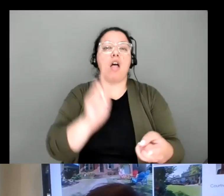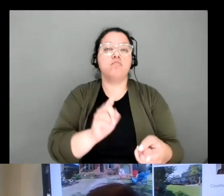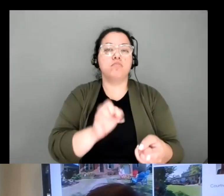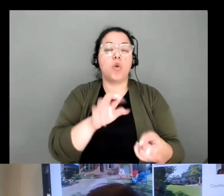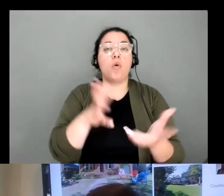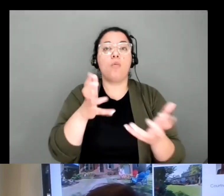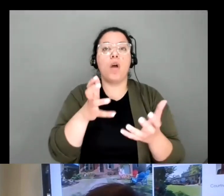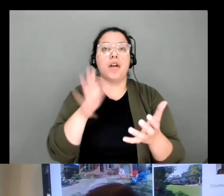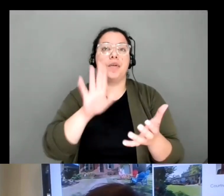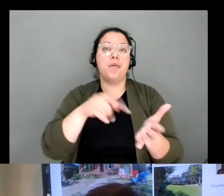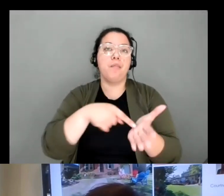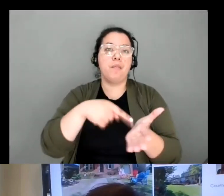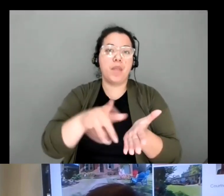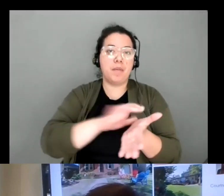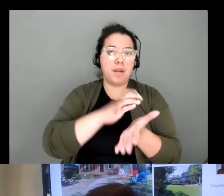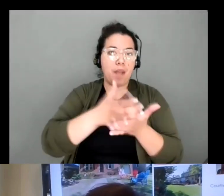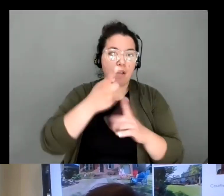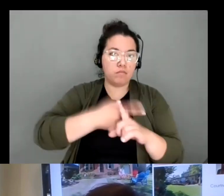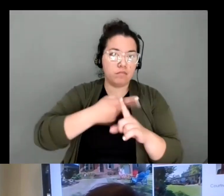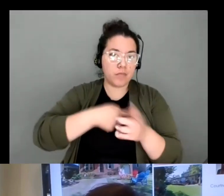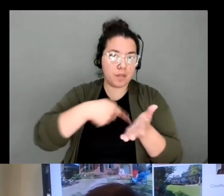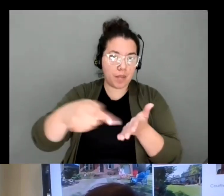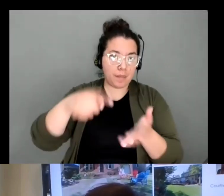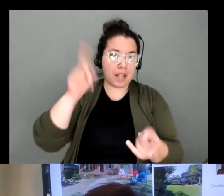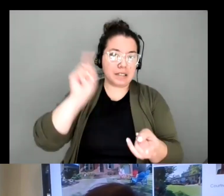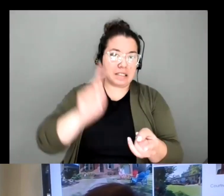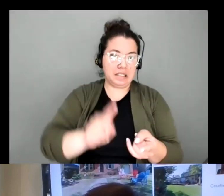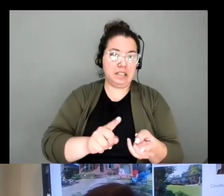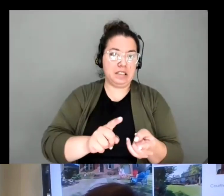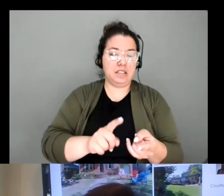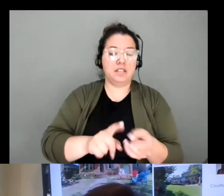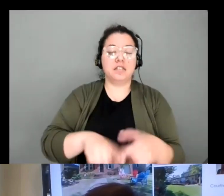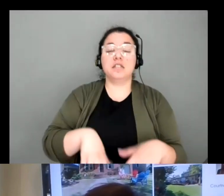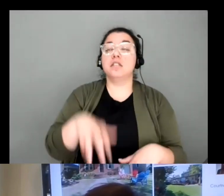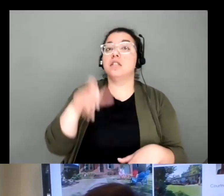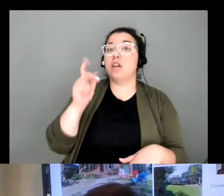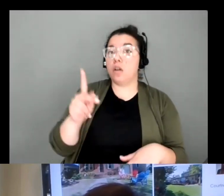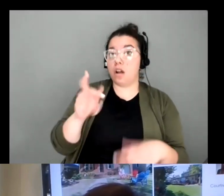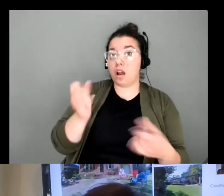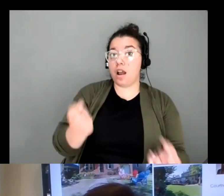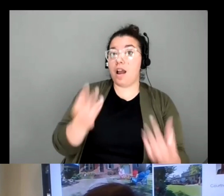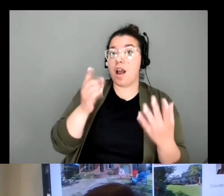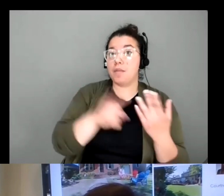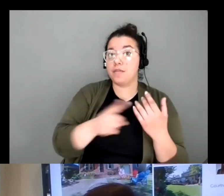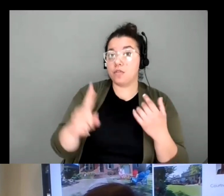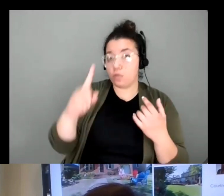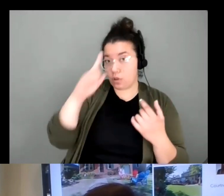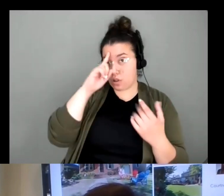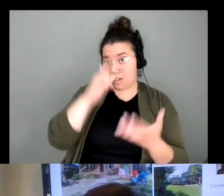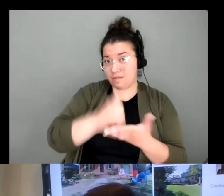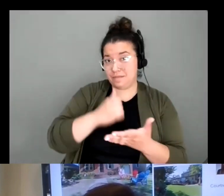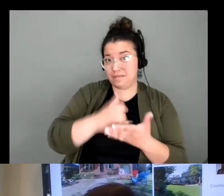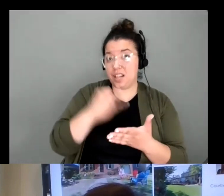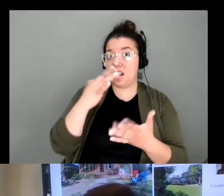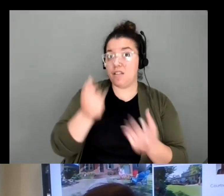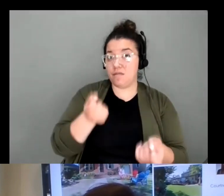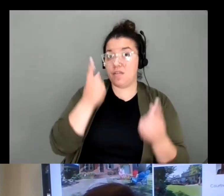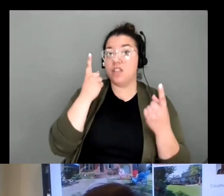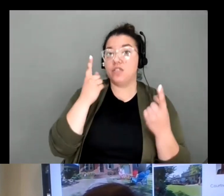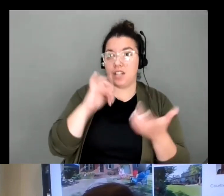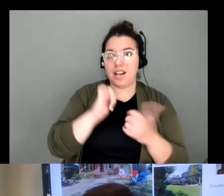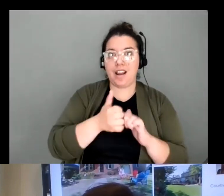payment. Thank you very much. How Or many get cash students? out. How many students or teachers found it helpful to understand how you get paid in